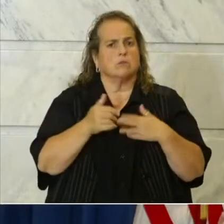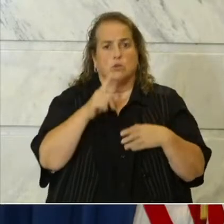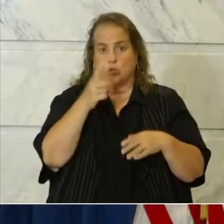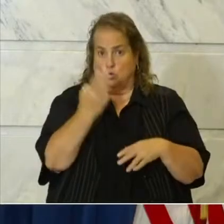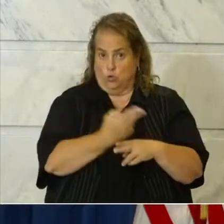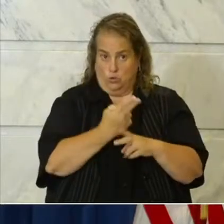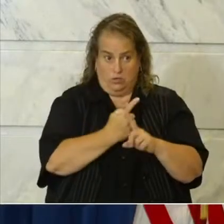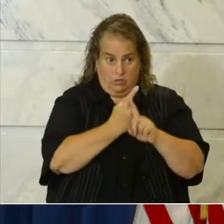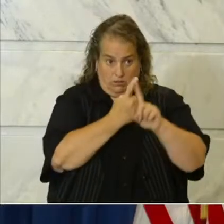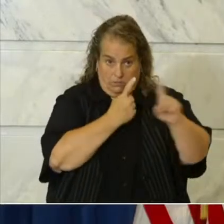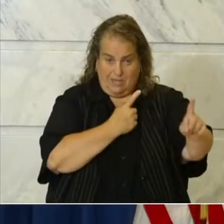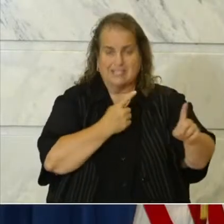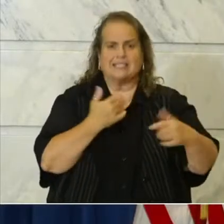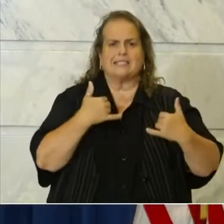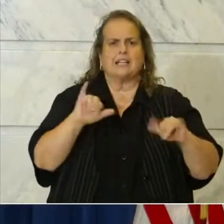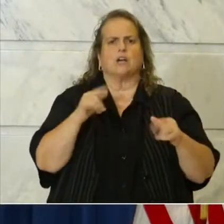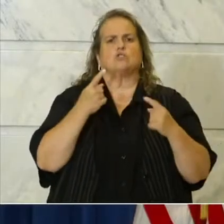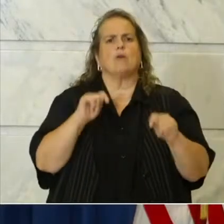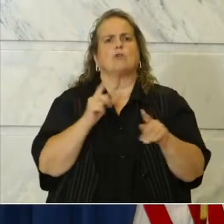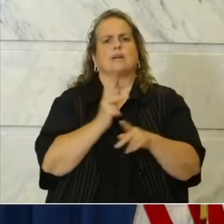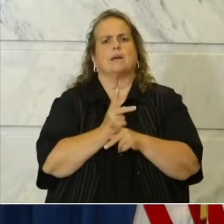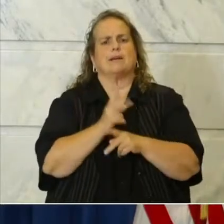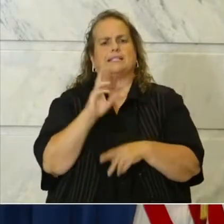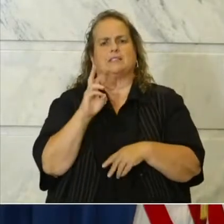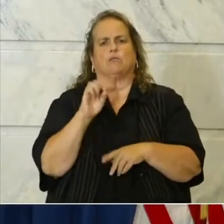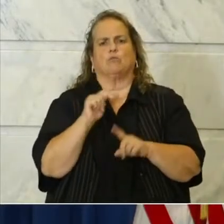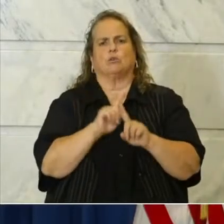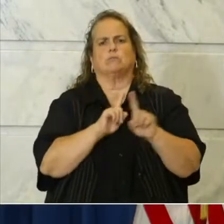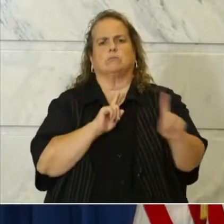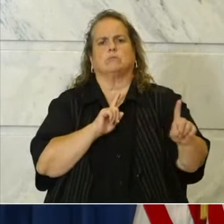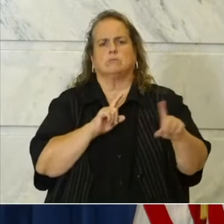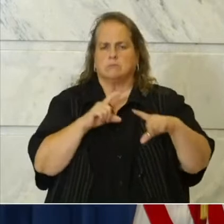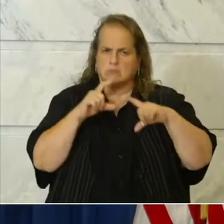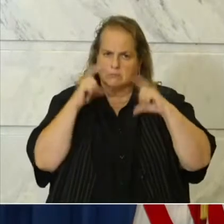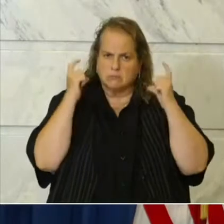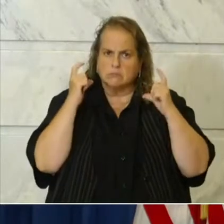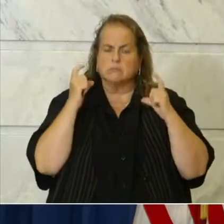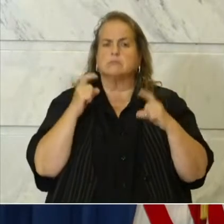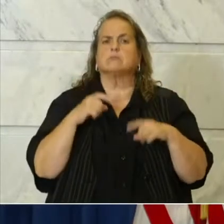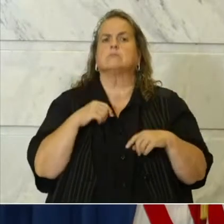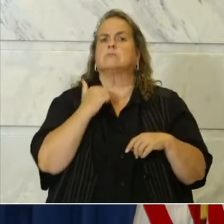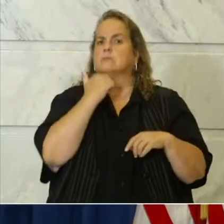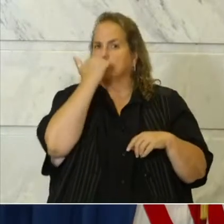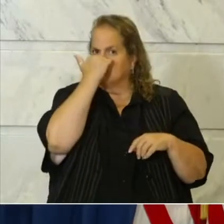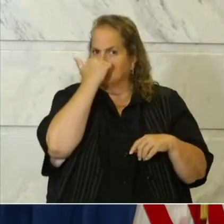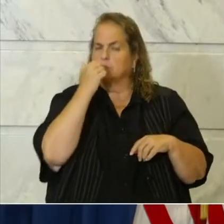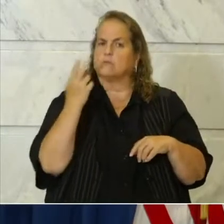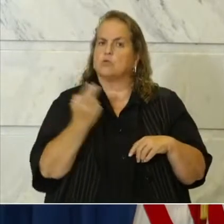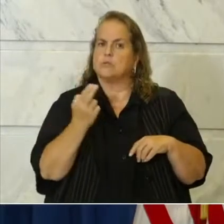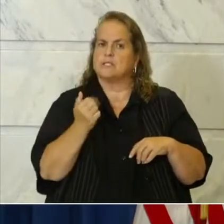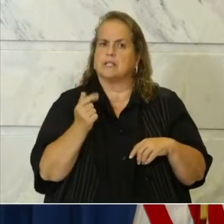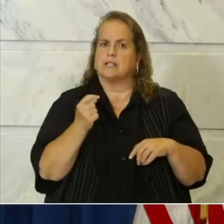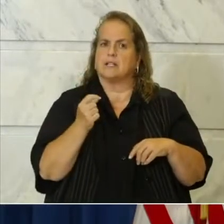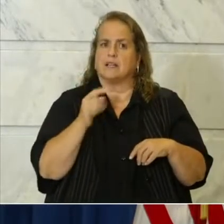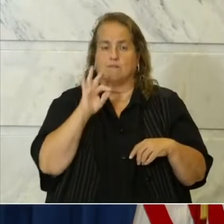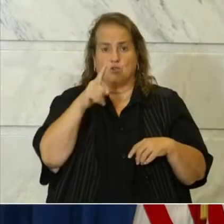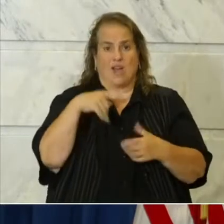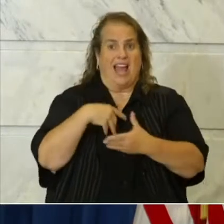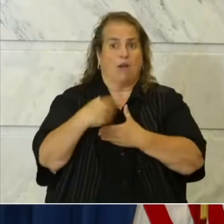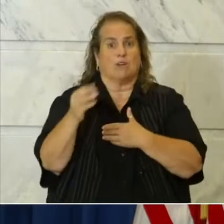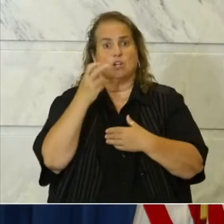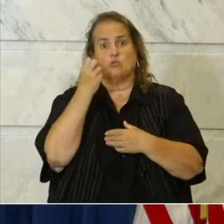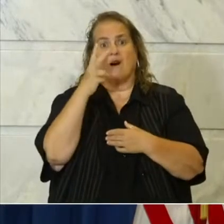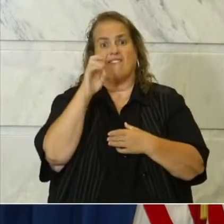of that, try to keep that 6-foot social distance, and when you can't, pull that mask up. If you're outside and you're 12 feet away from